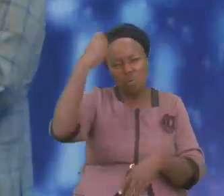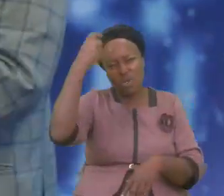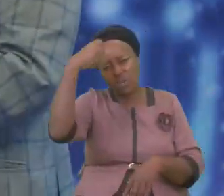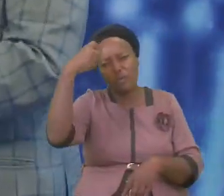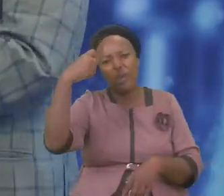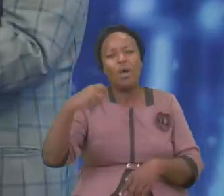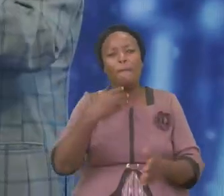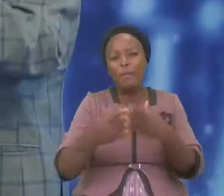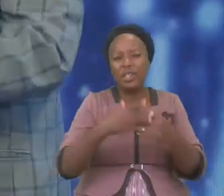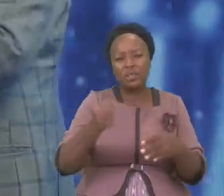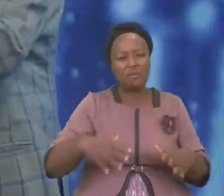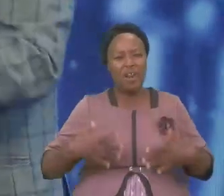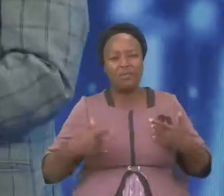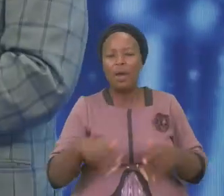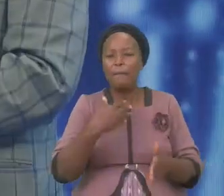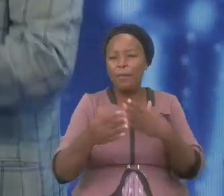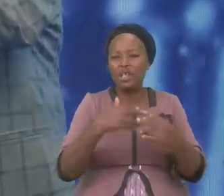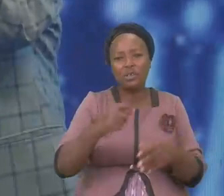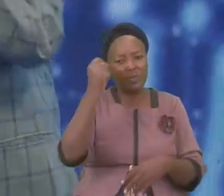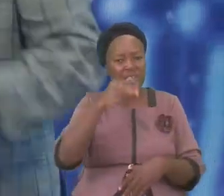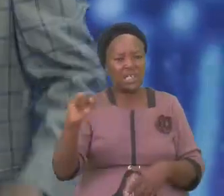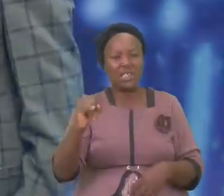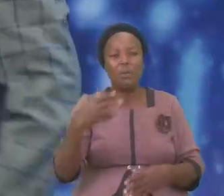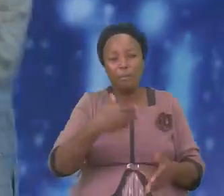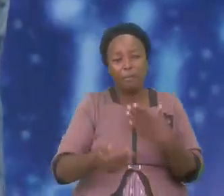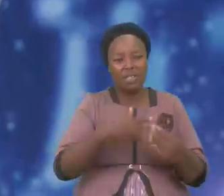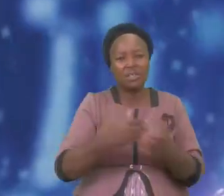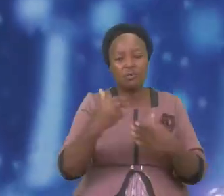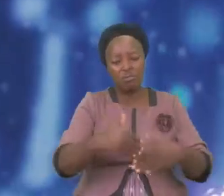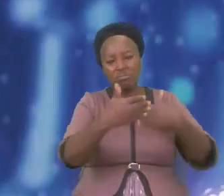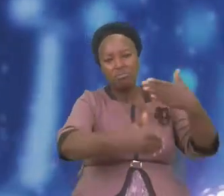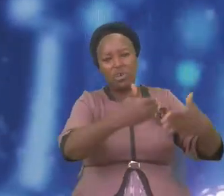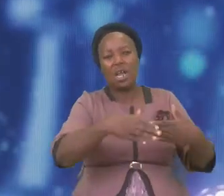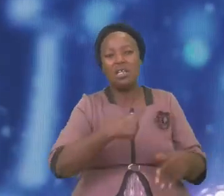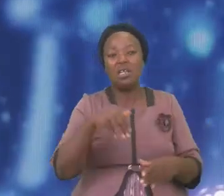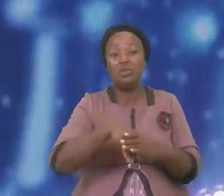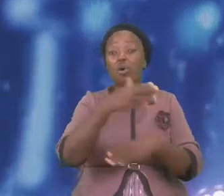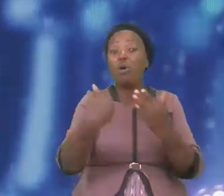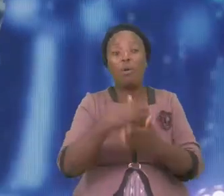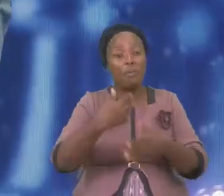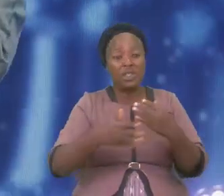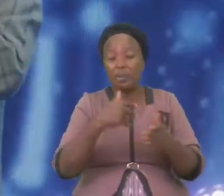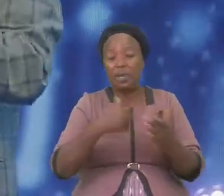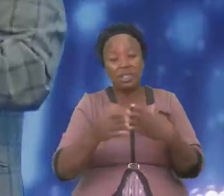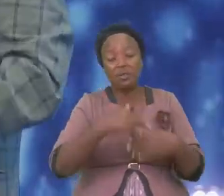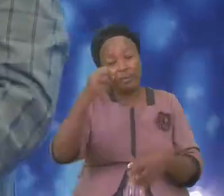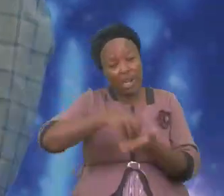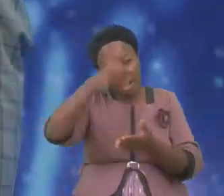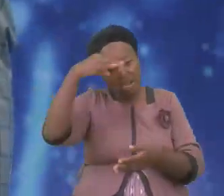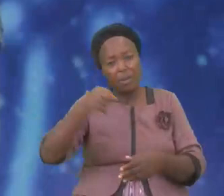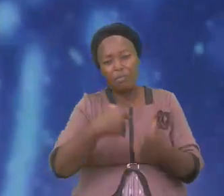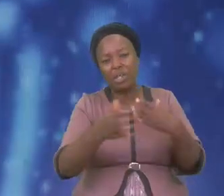matters of progress, in all matters, matters of learning, in all matters, matters of achievement, the